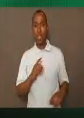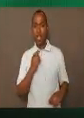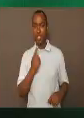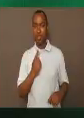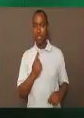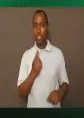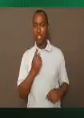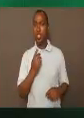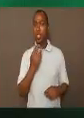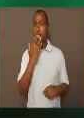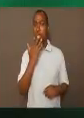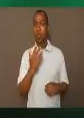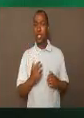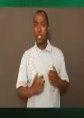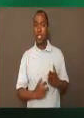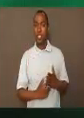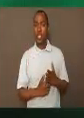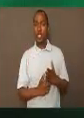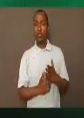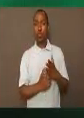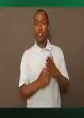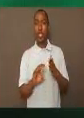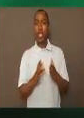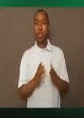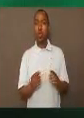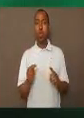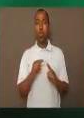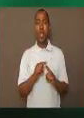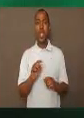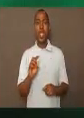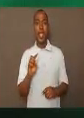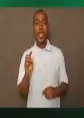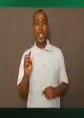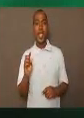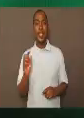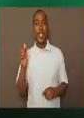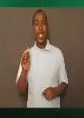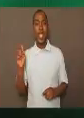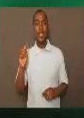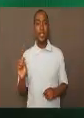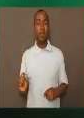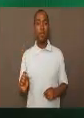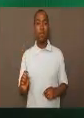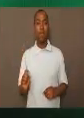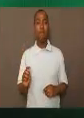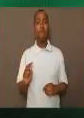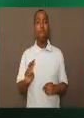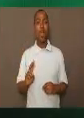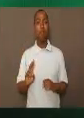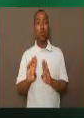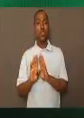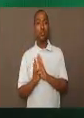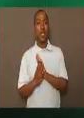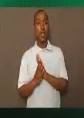blood into the right atrium. The valves work to allow the